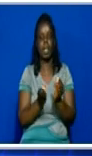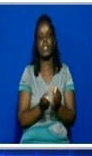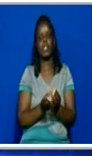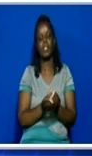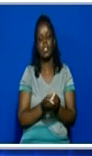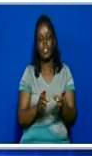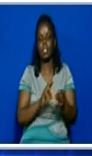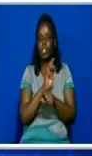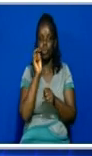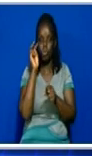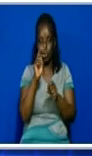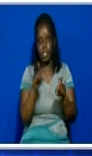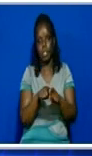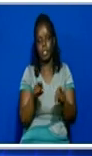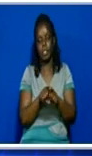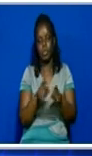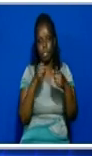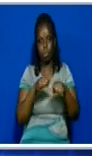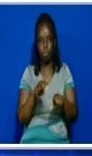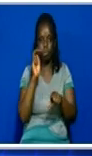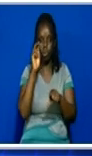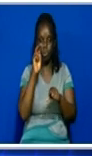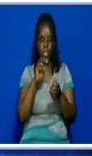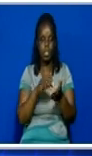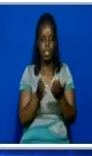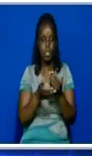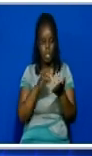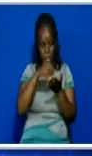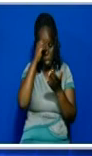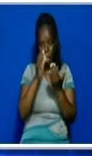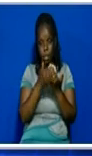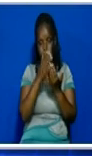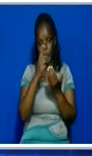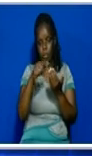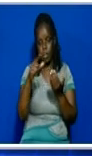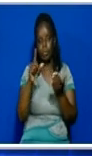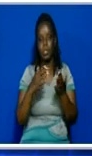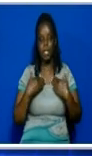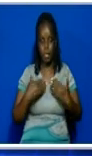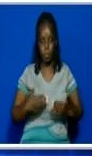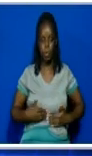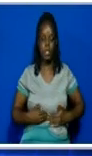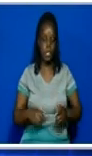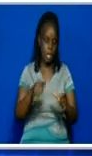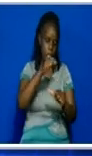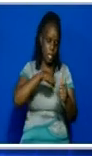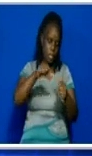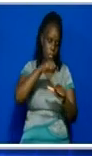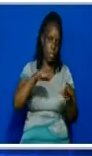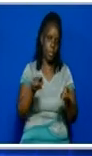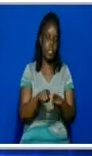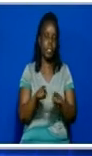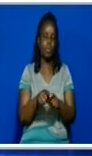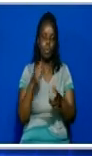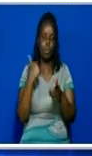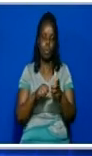them. This is the stage in their life where they are learning to take care of themselves and their bodies and their surroundings. So whatever